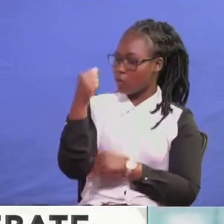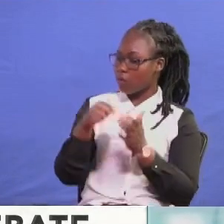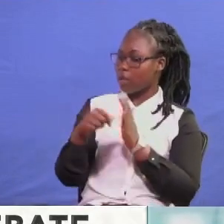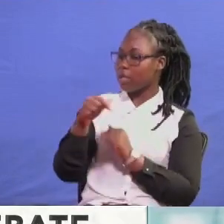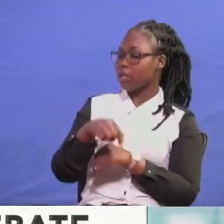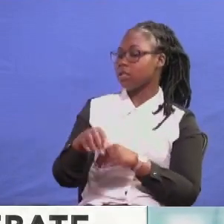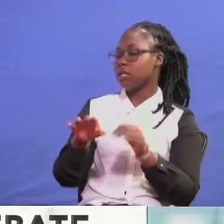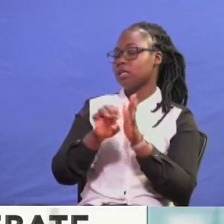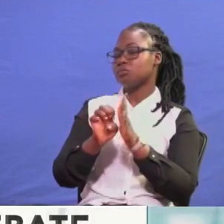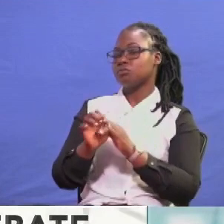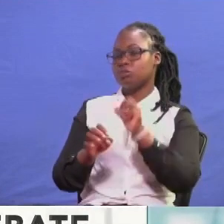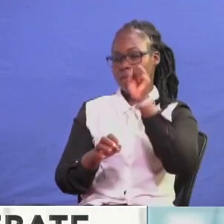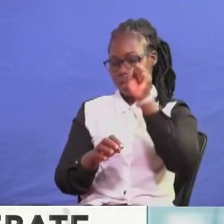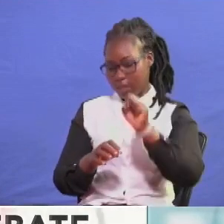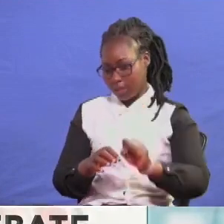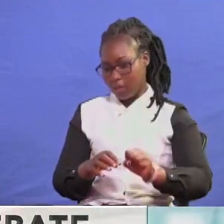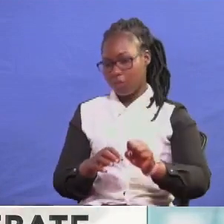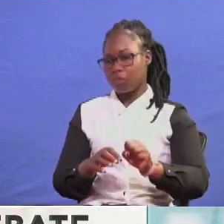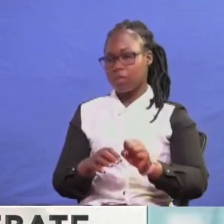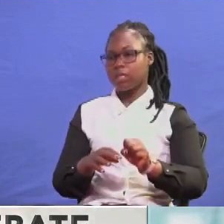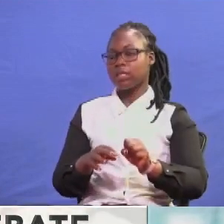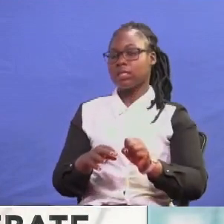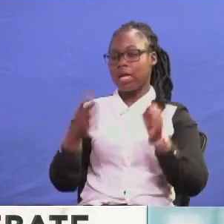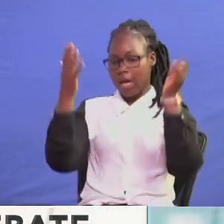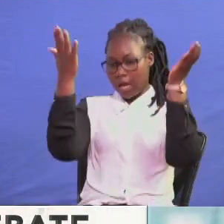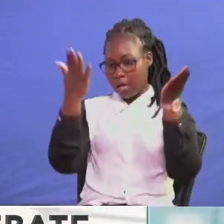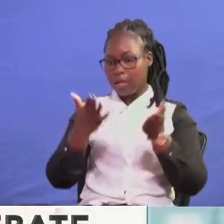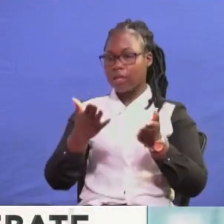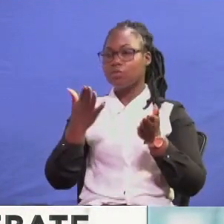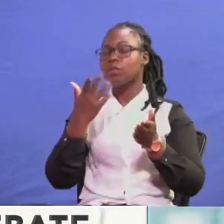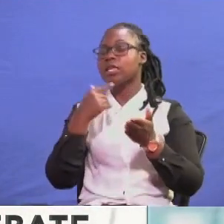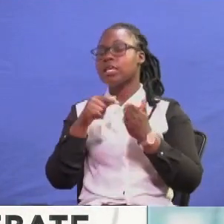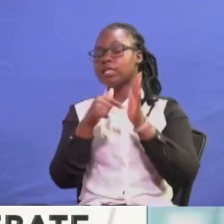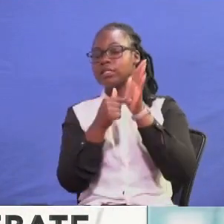in the South Rift, is a sign of